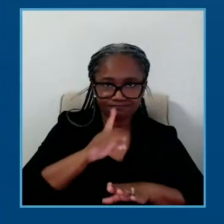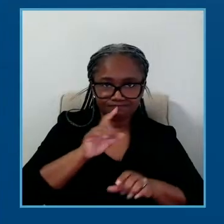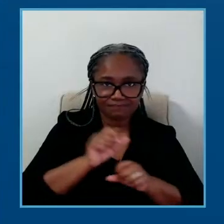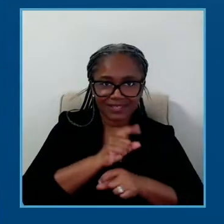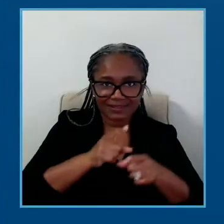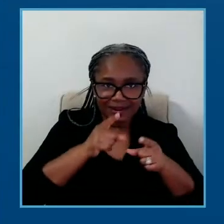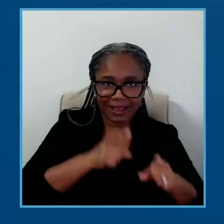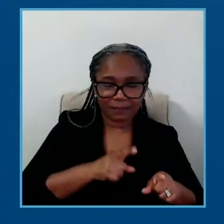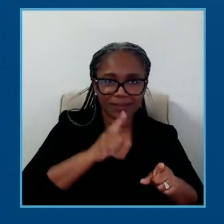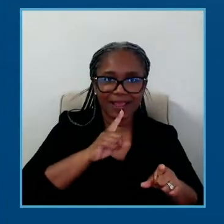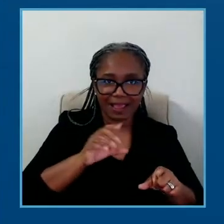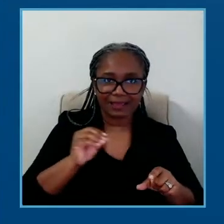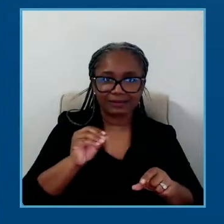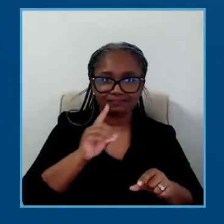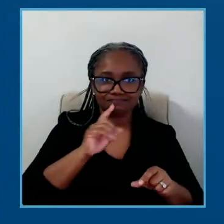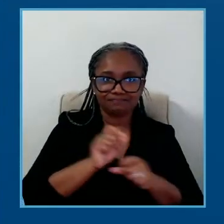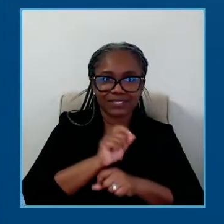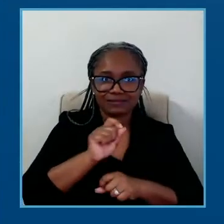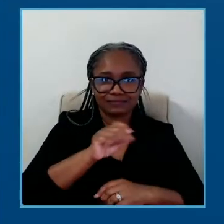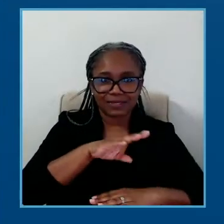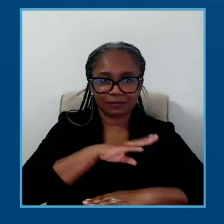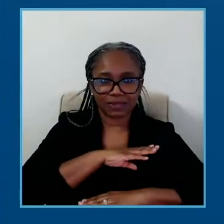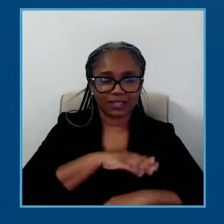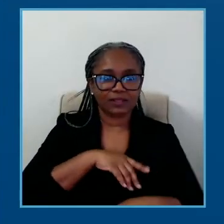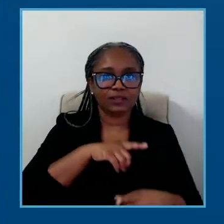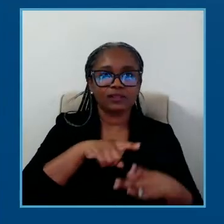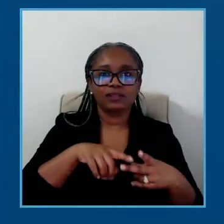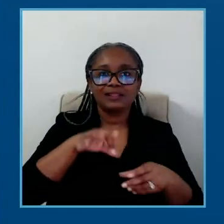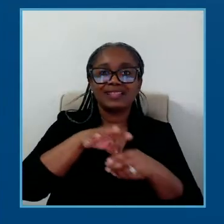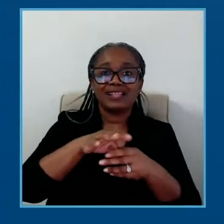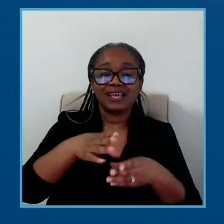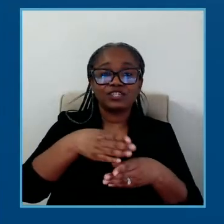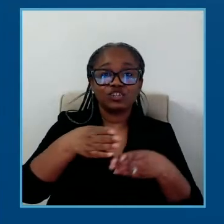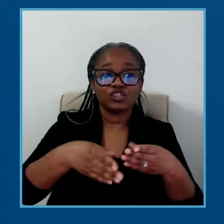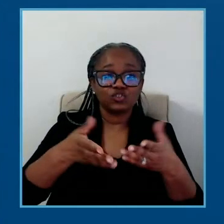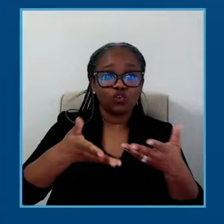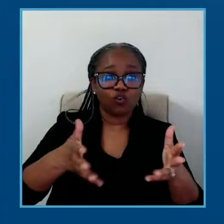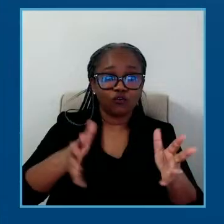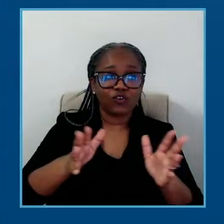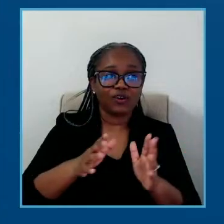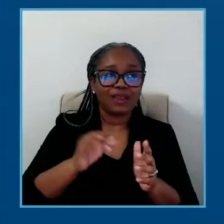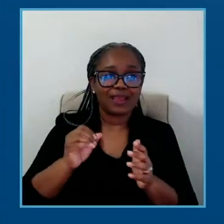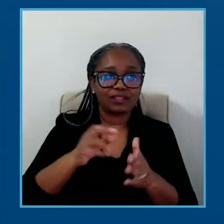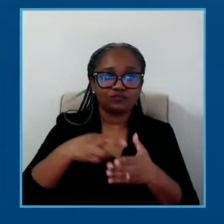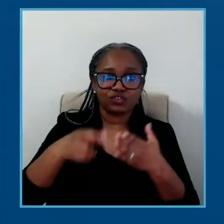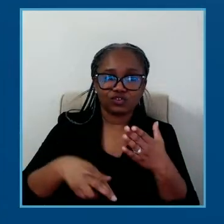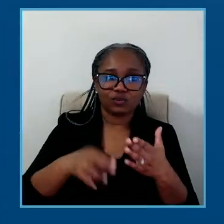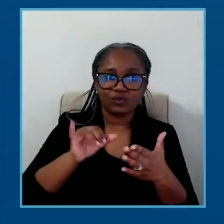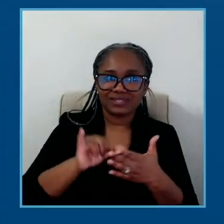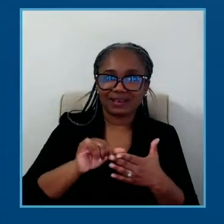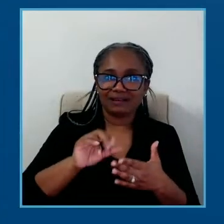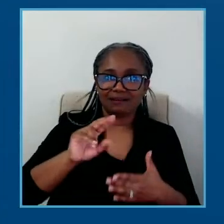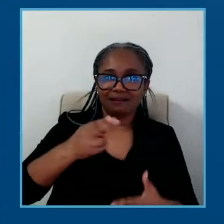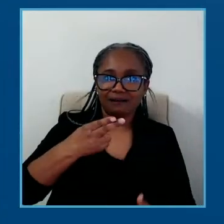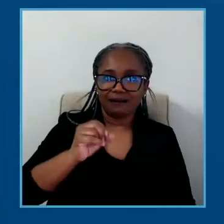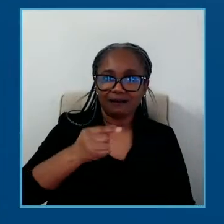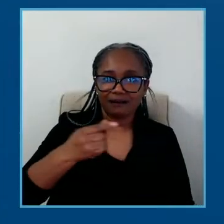election is over. The results were that Vice Chair Kenyatta and Vice Chair Hogg won their election.